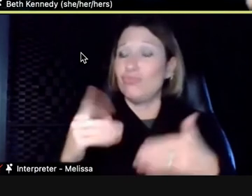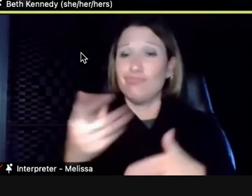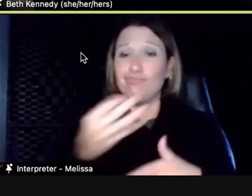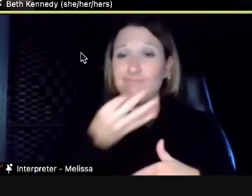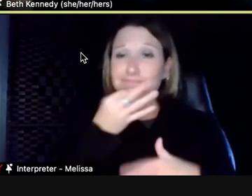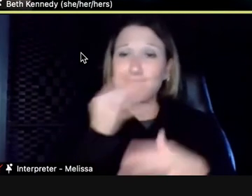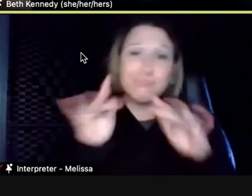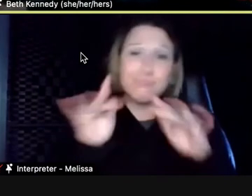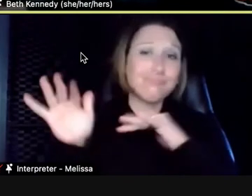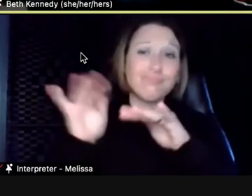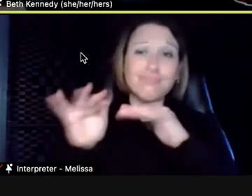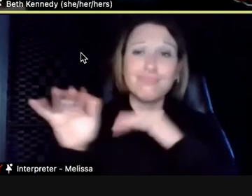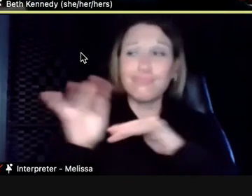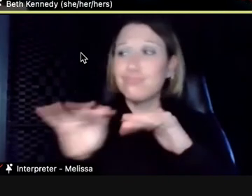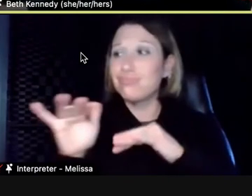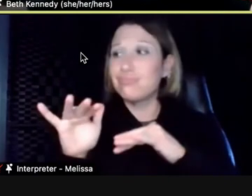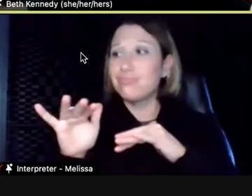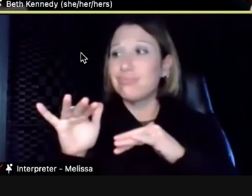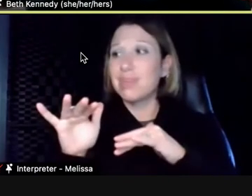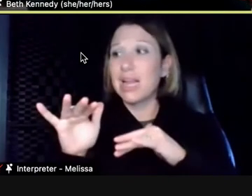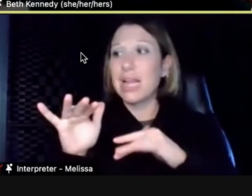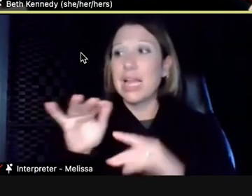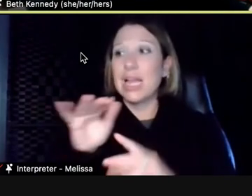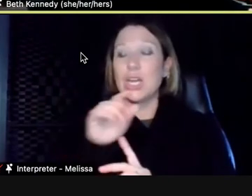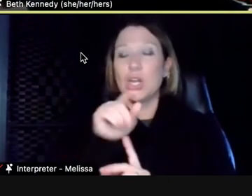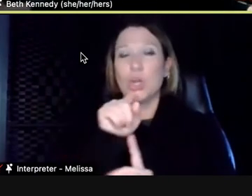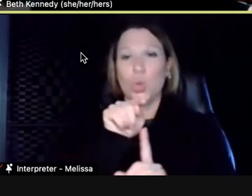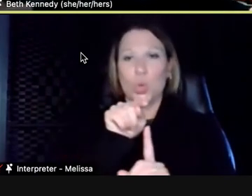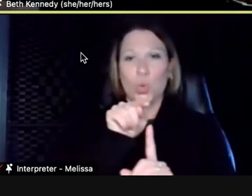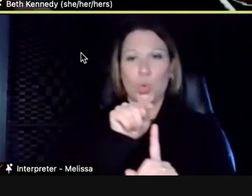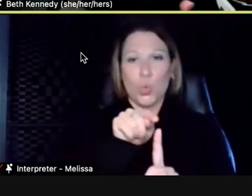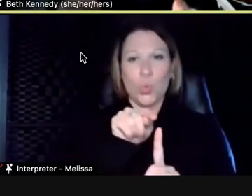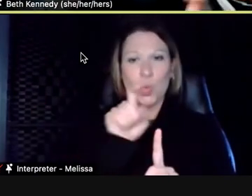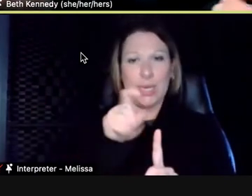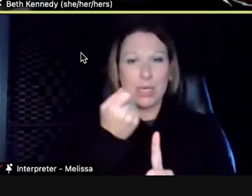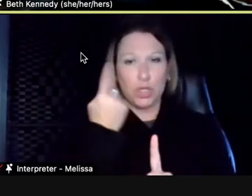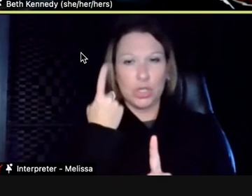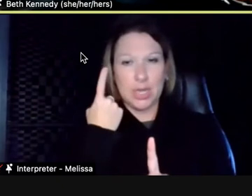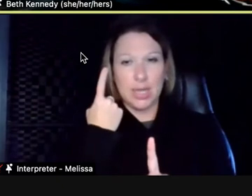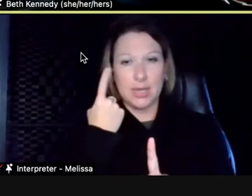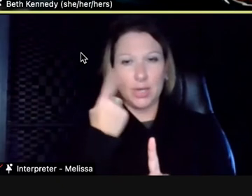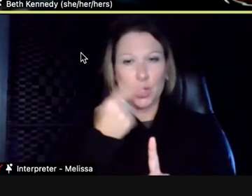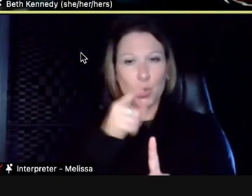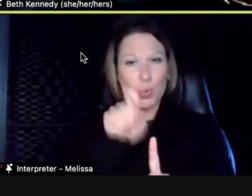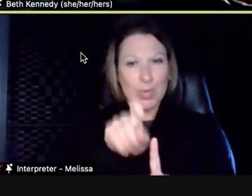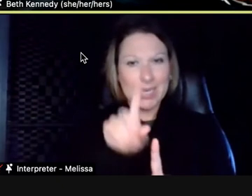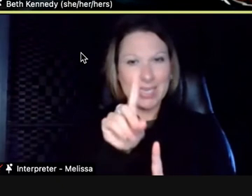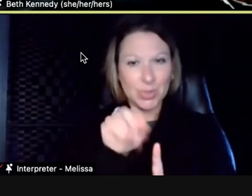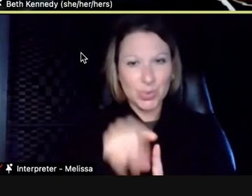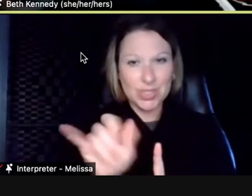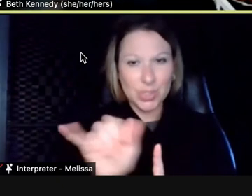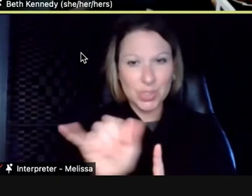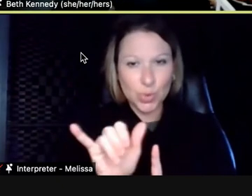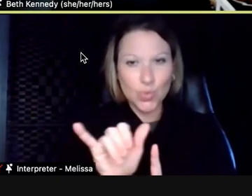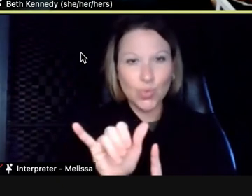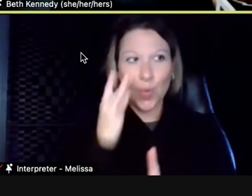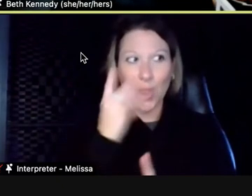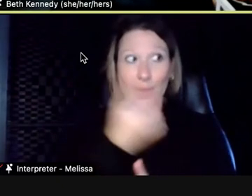And you, world, you need to understand this and do this too, because you all have deafblind people in your countries